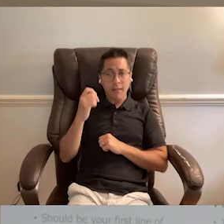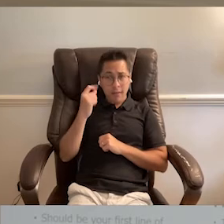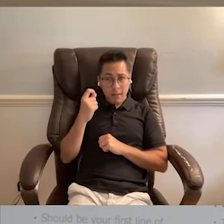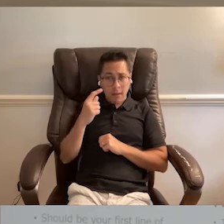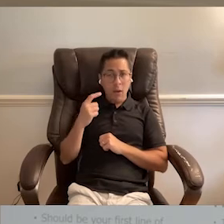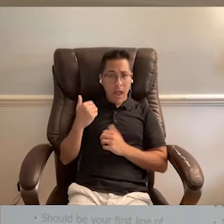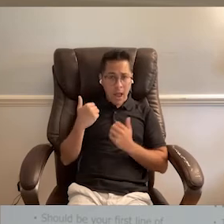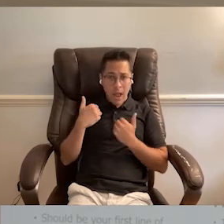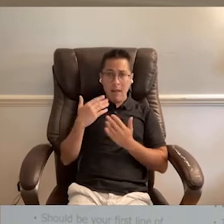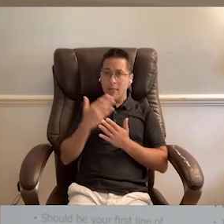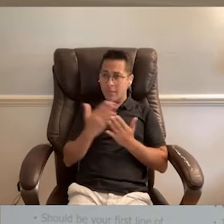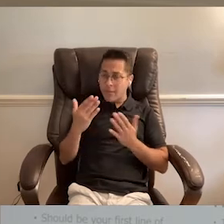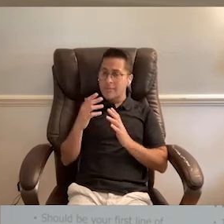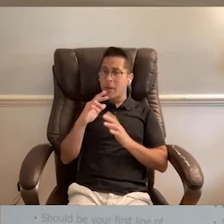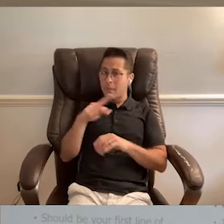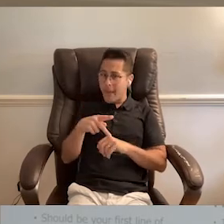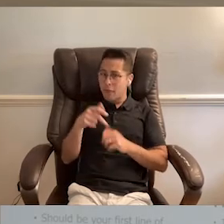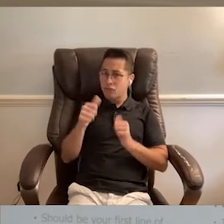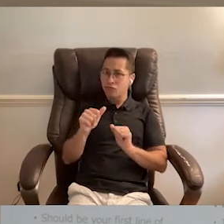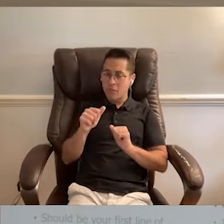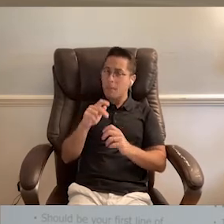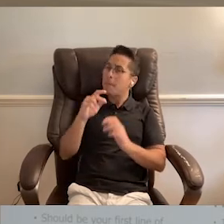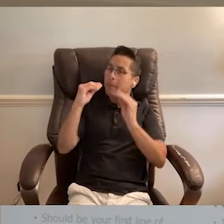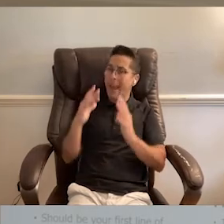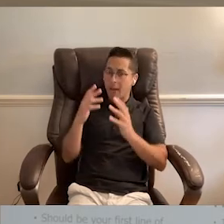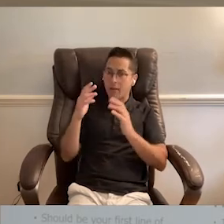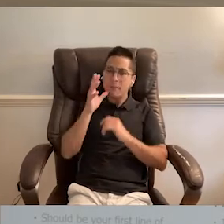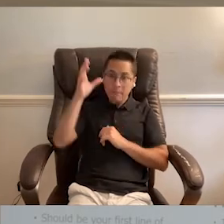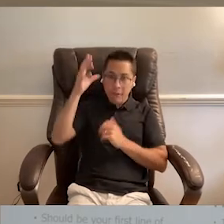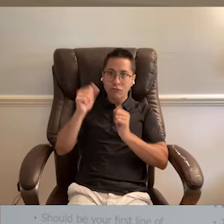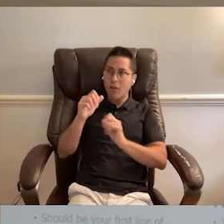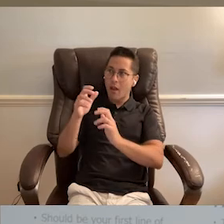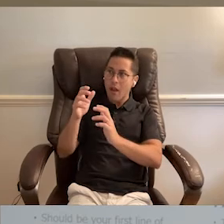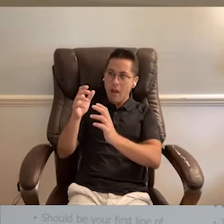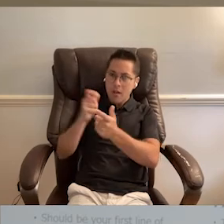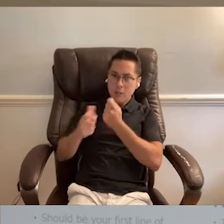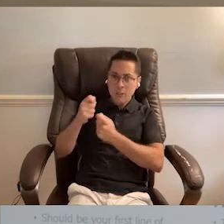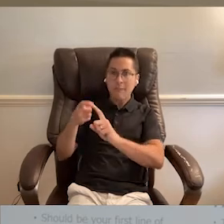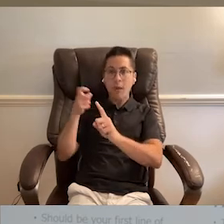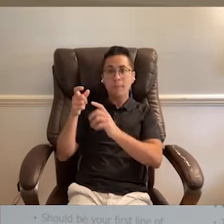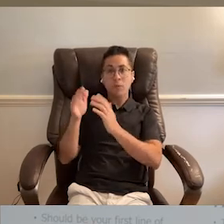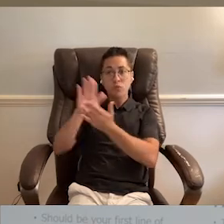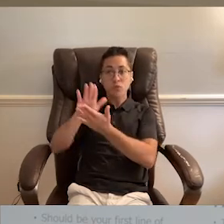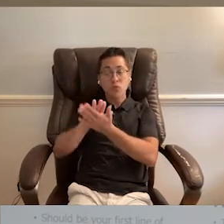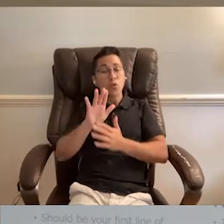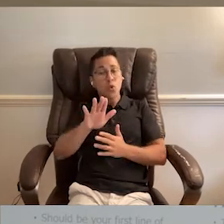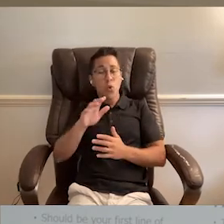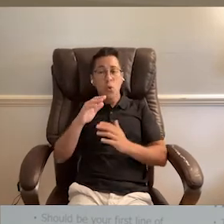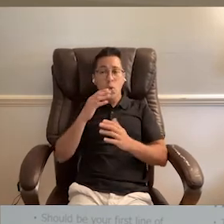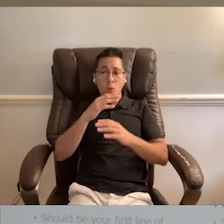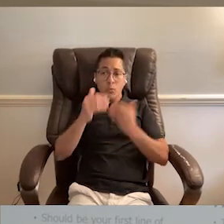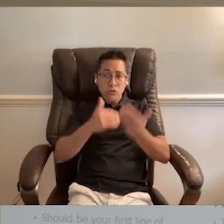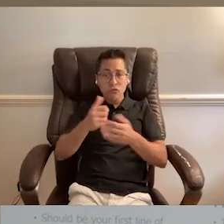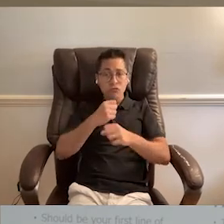parents try and get from the school, and remember, your procedural safeguards, your parental rights, has to